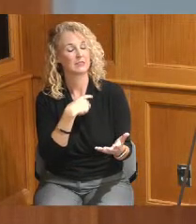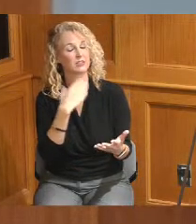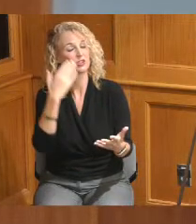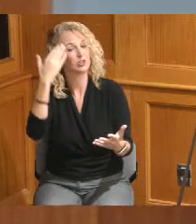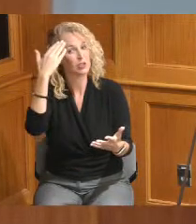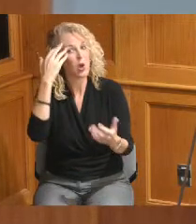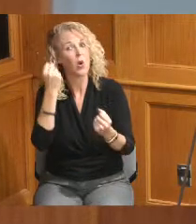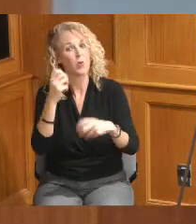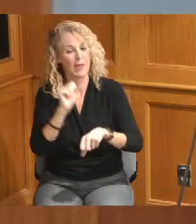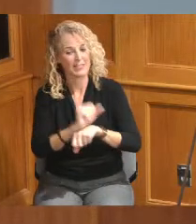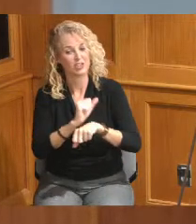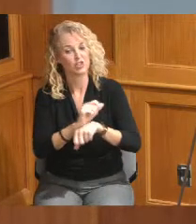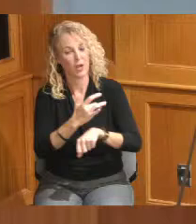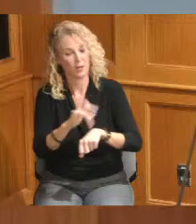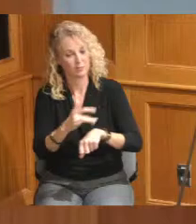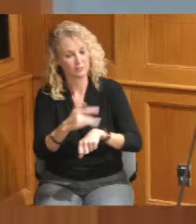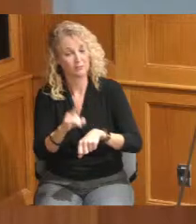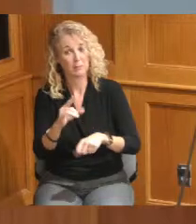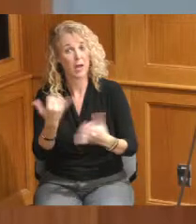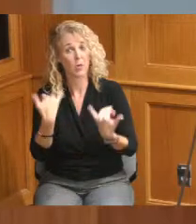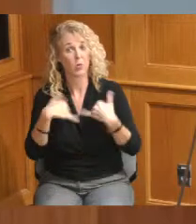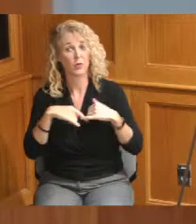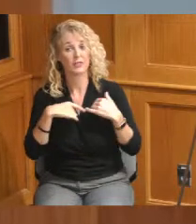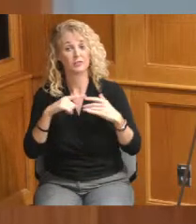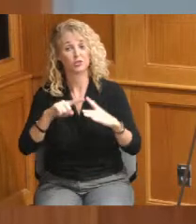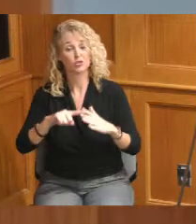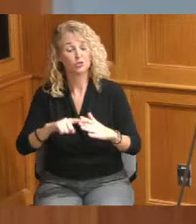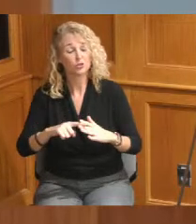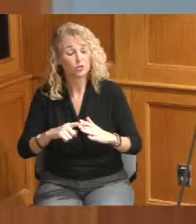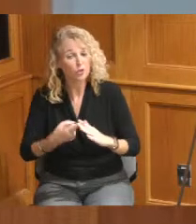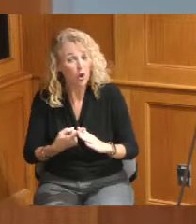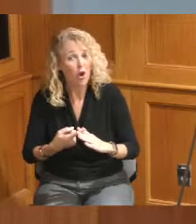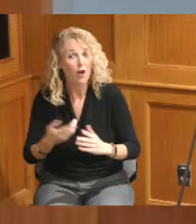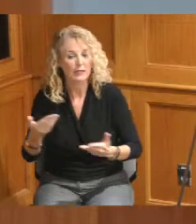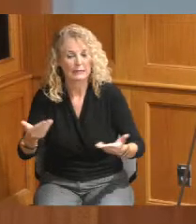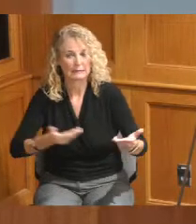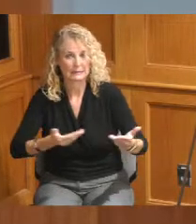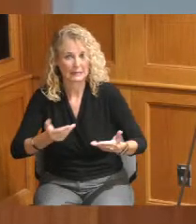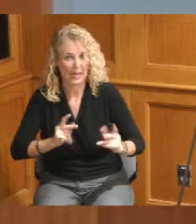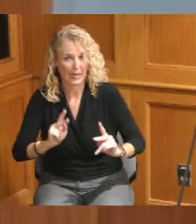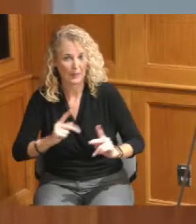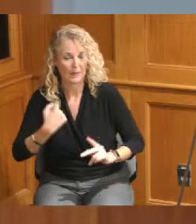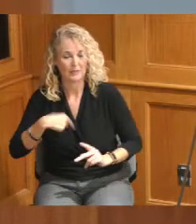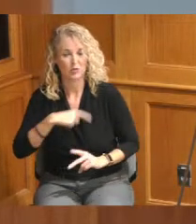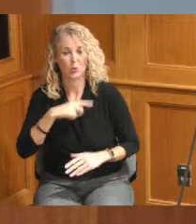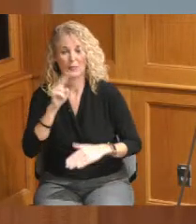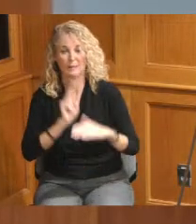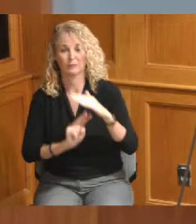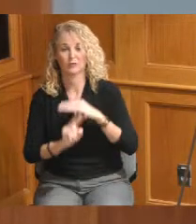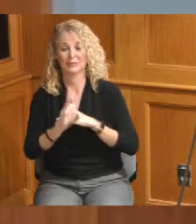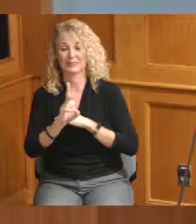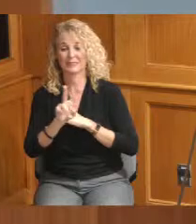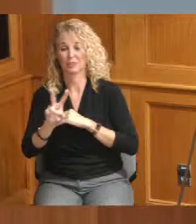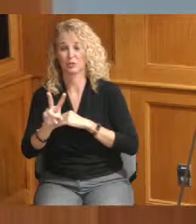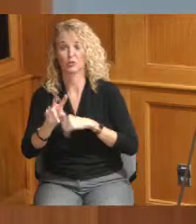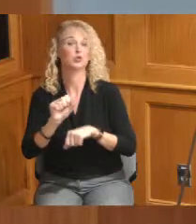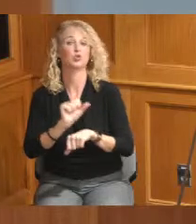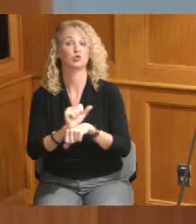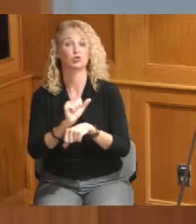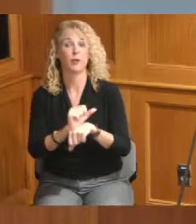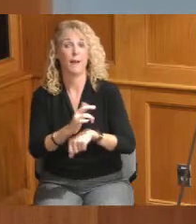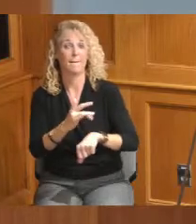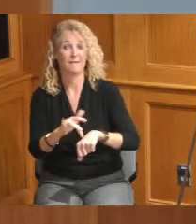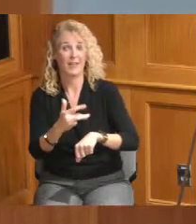are making up that. We're starting to see a trend. So we're budgeting for 62 positions to remain vacant, which means